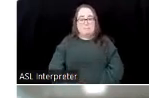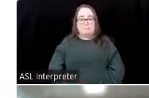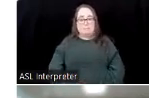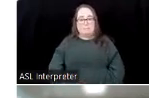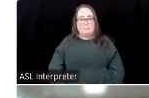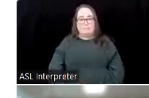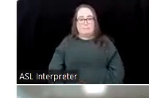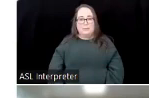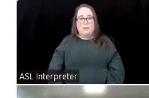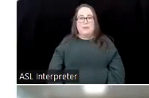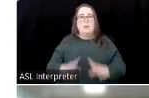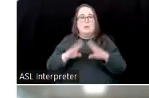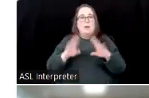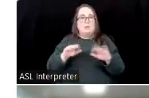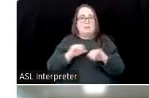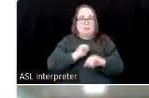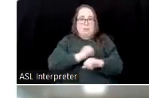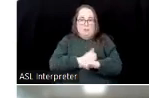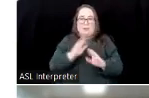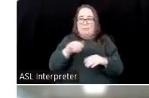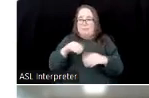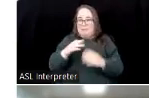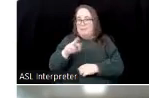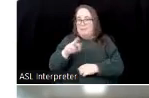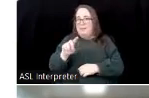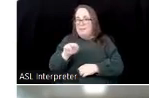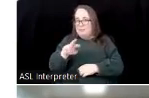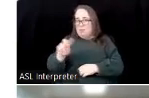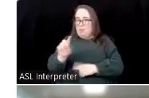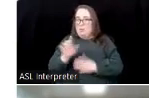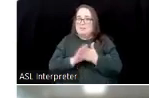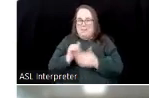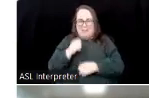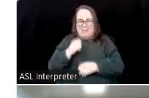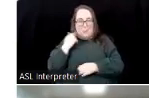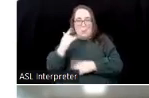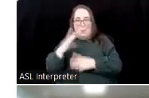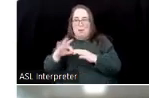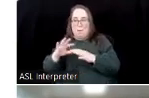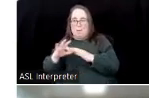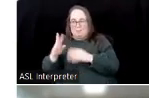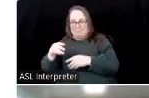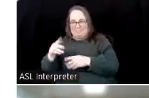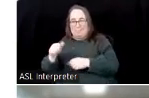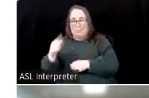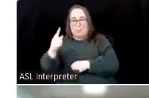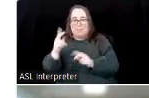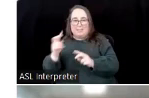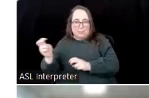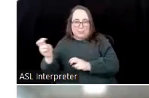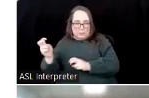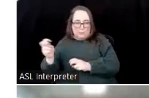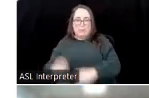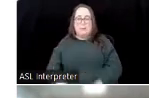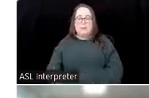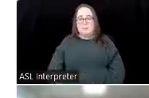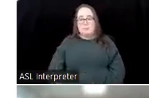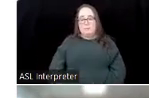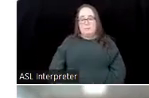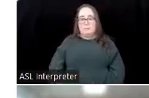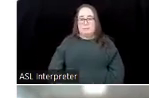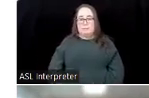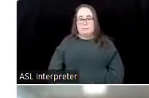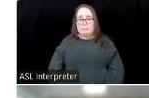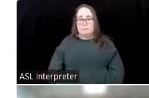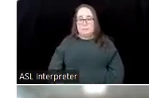Housing authorities now can provide landlord incentives. I know I saw a comment in the chat box that was one of the issues. And we